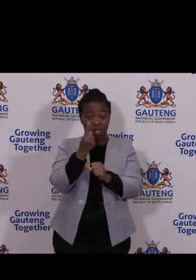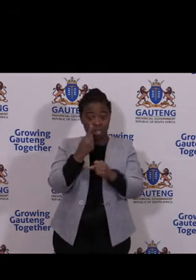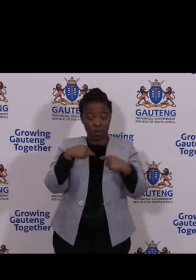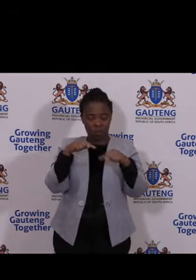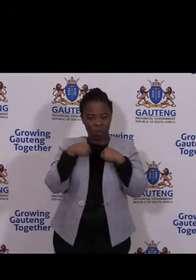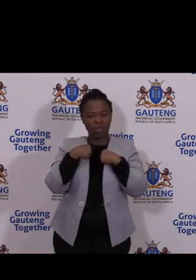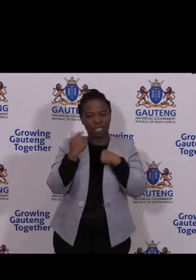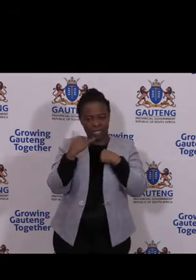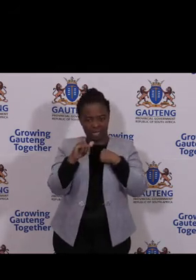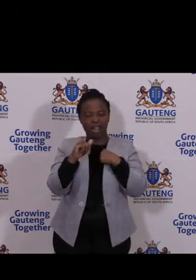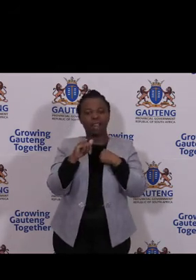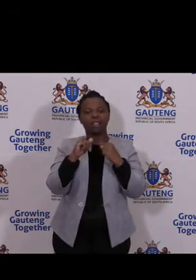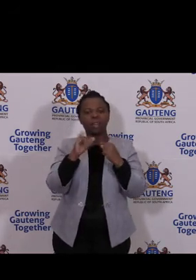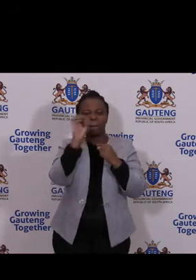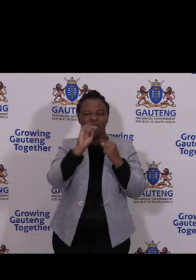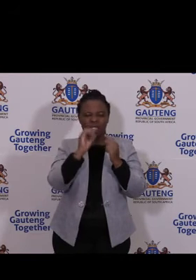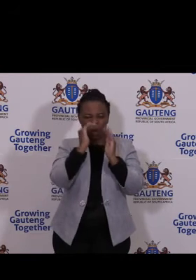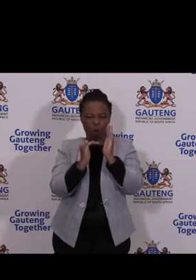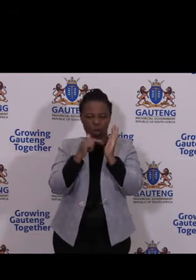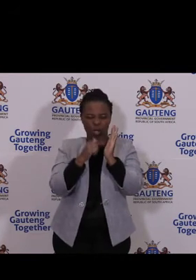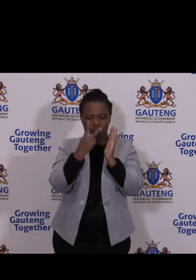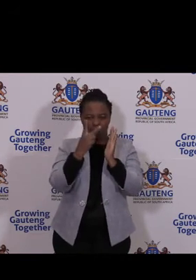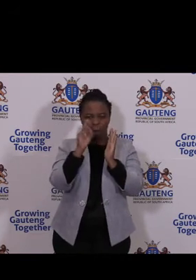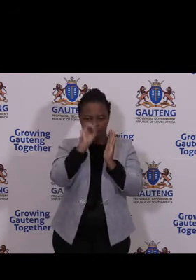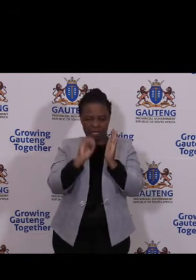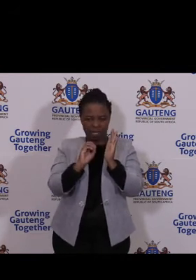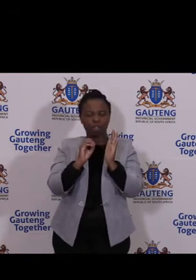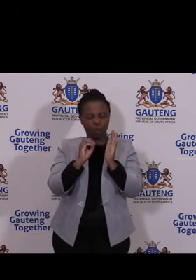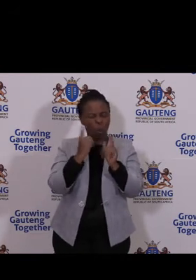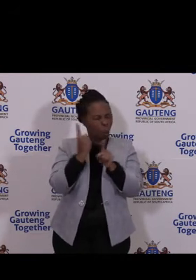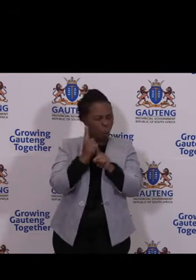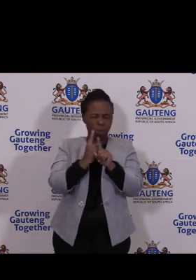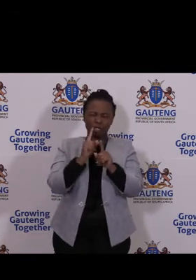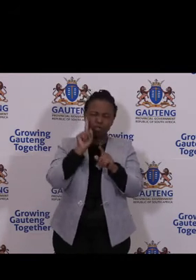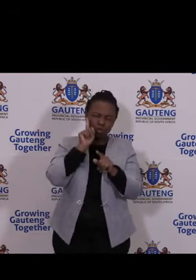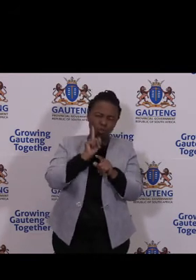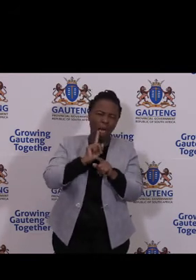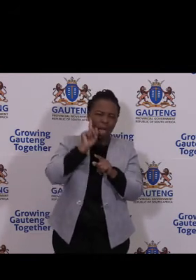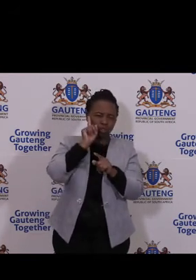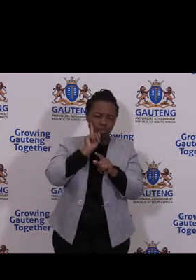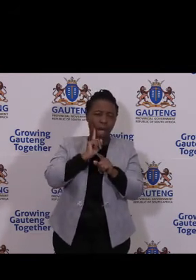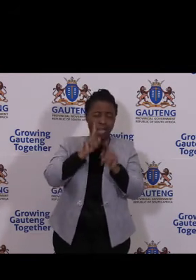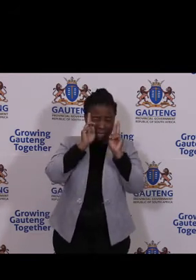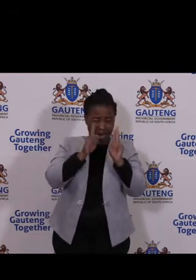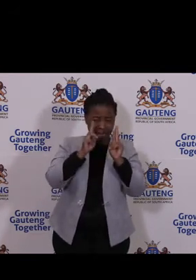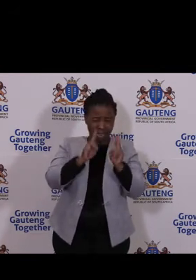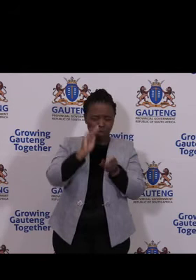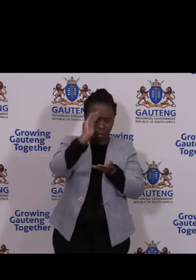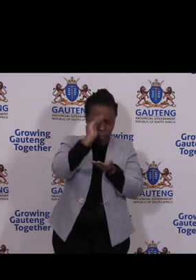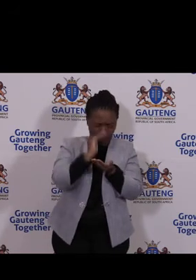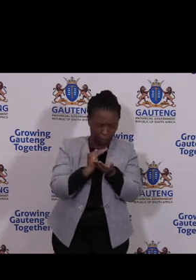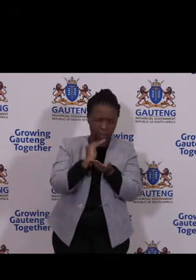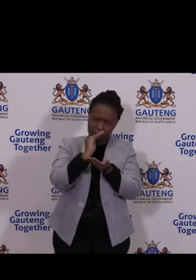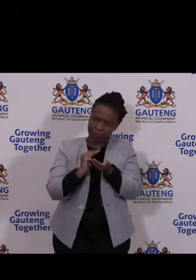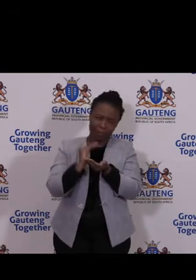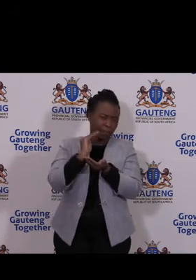that thing. And it's something that we should try by all means to reduce the number of mortality. That's how we want to